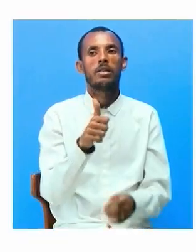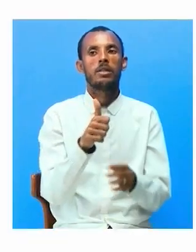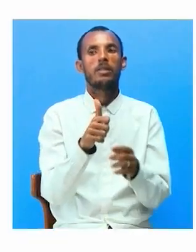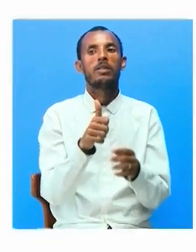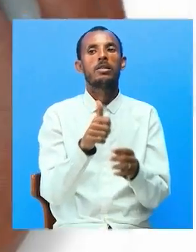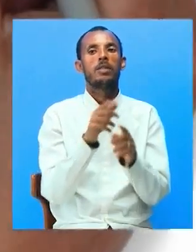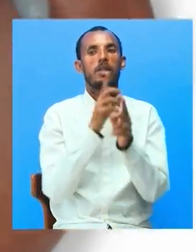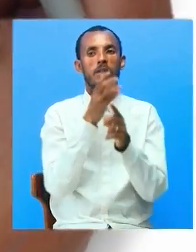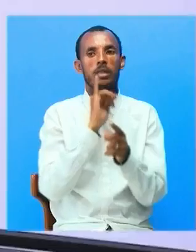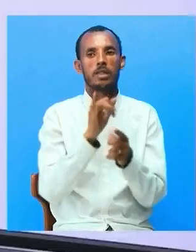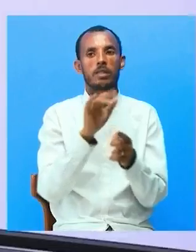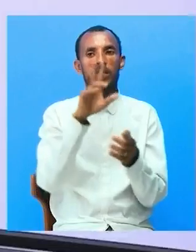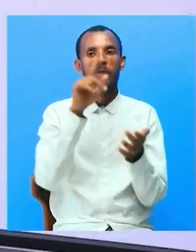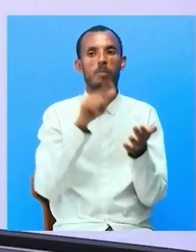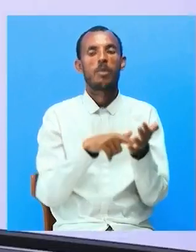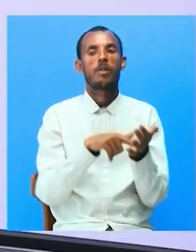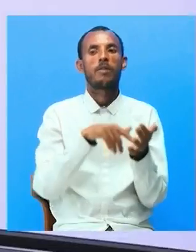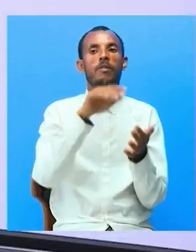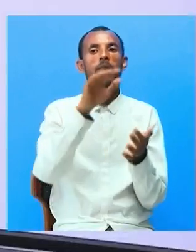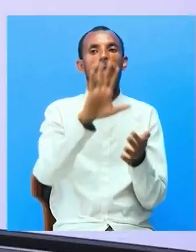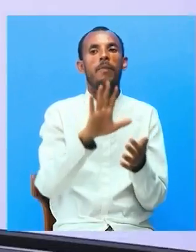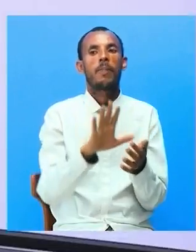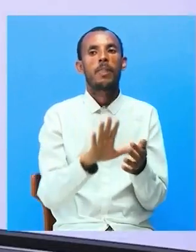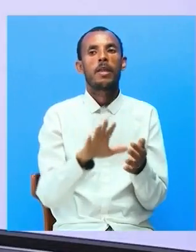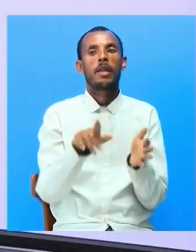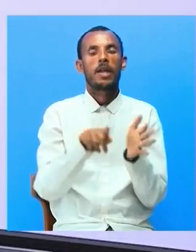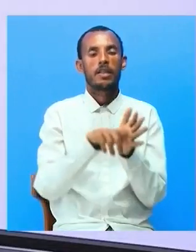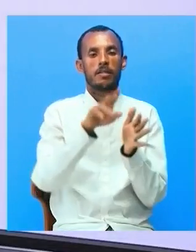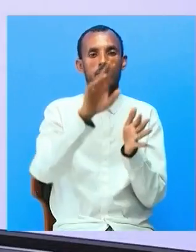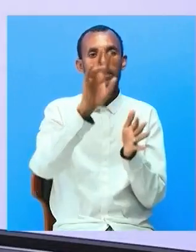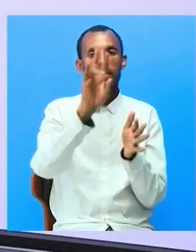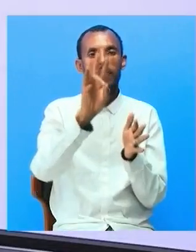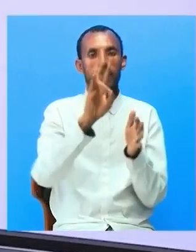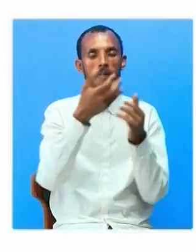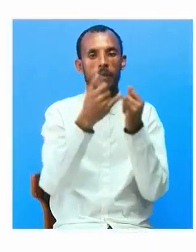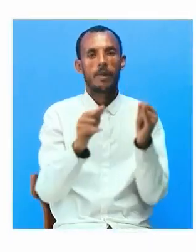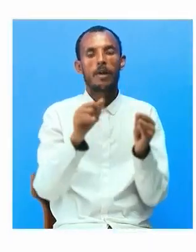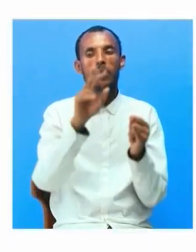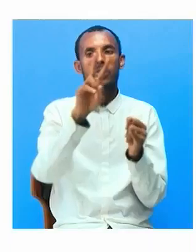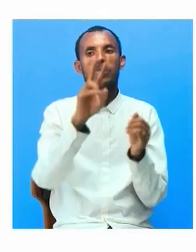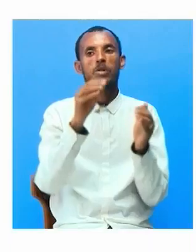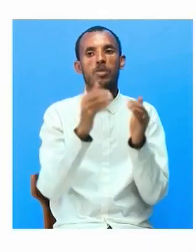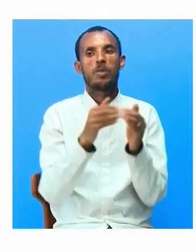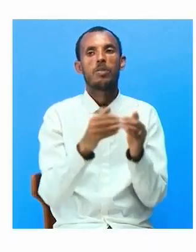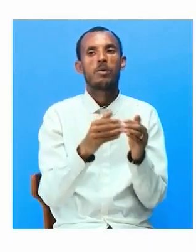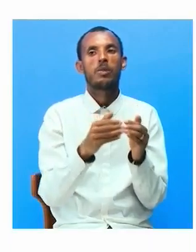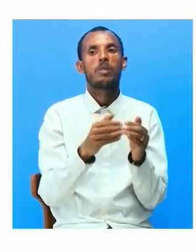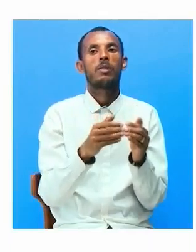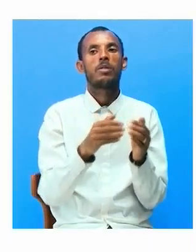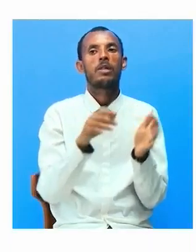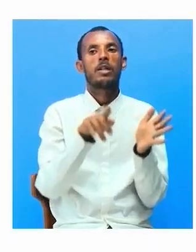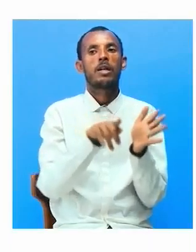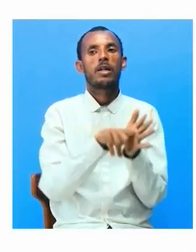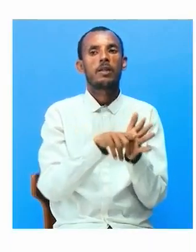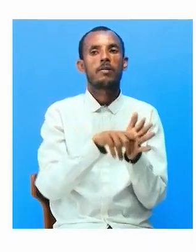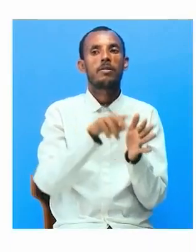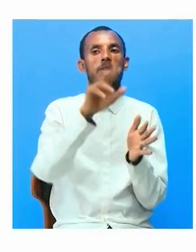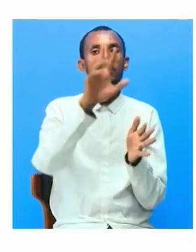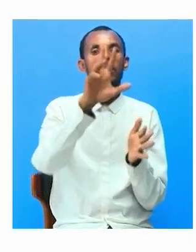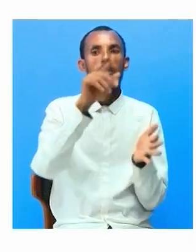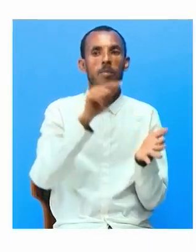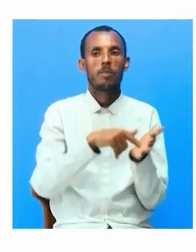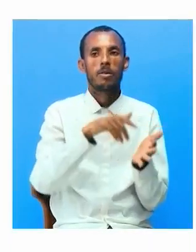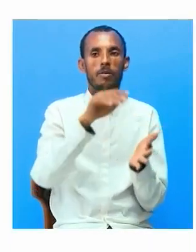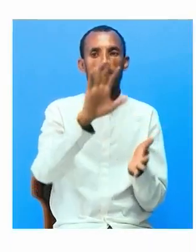will be 3.5 here. So negative 7 divided by 2 gives us negative